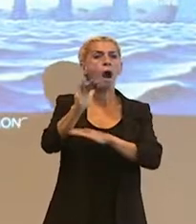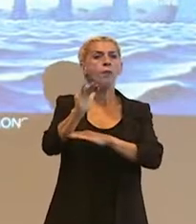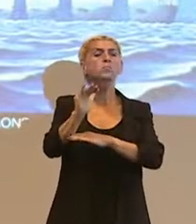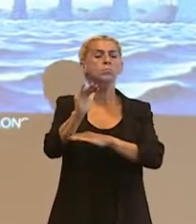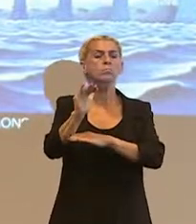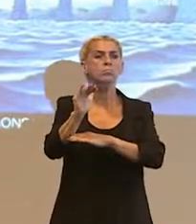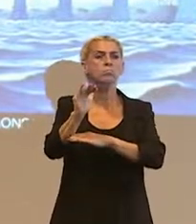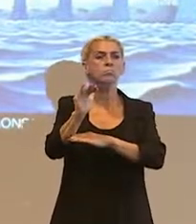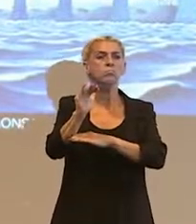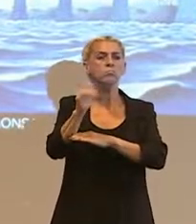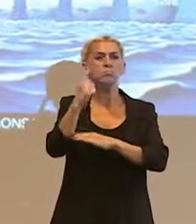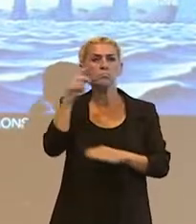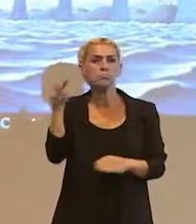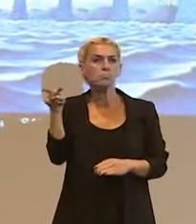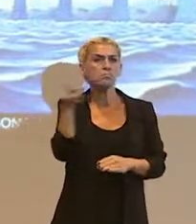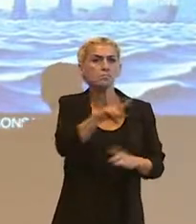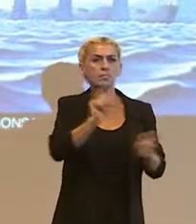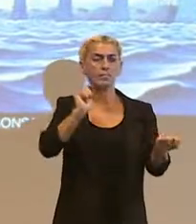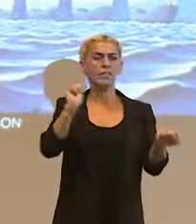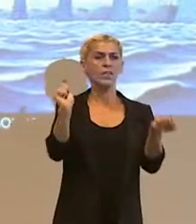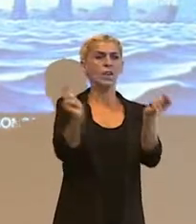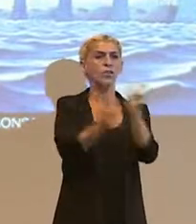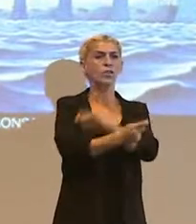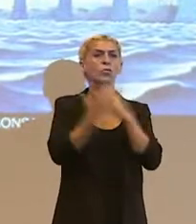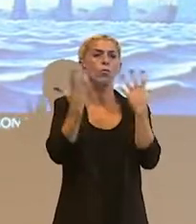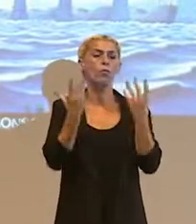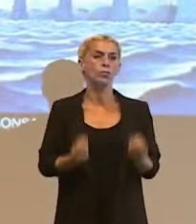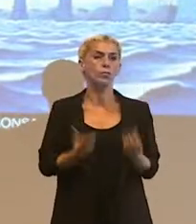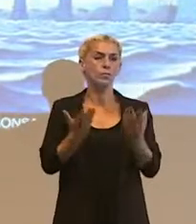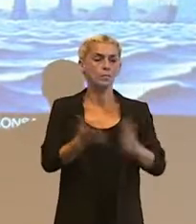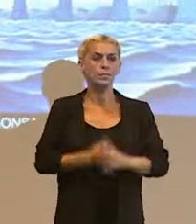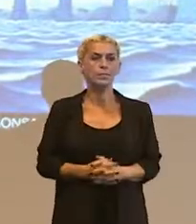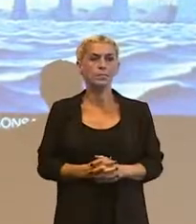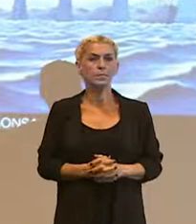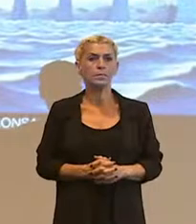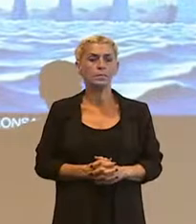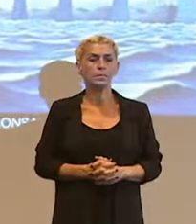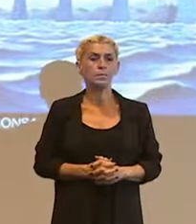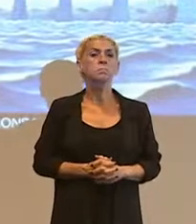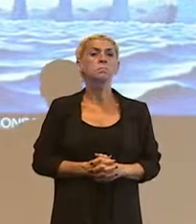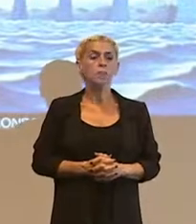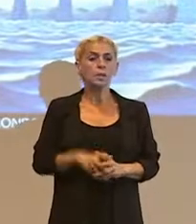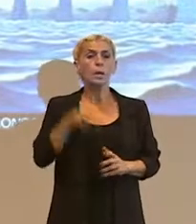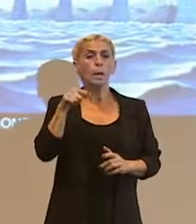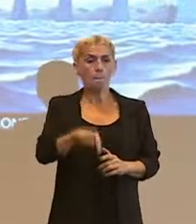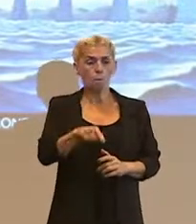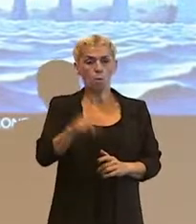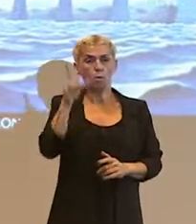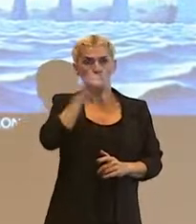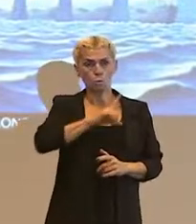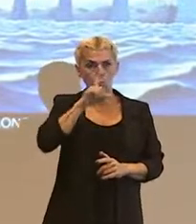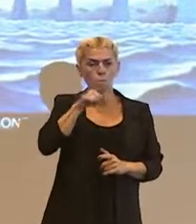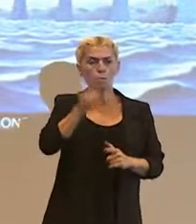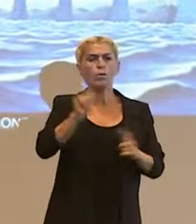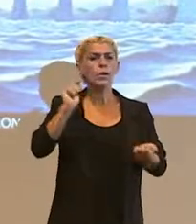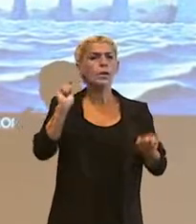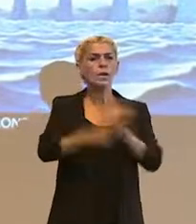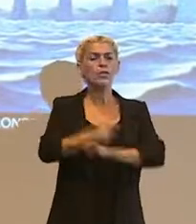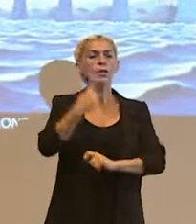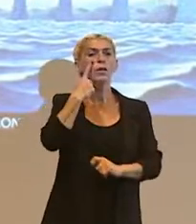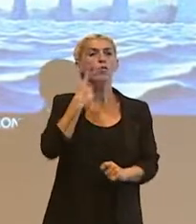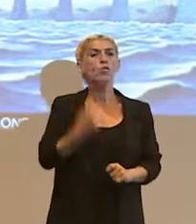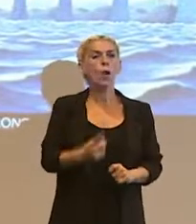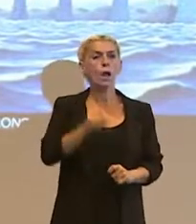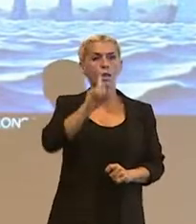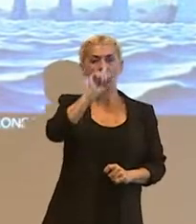can use for this purpose so we are now faced with a brand new perspective on how we comprehend